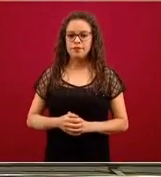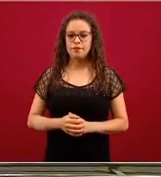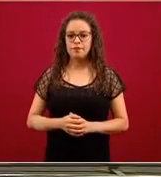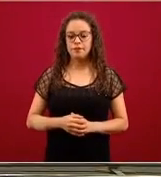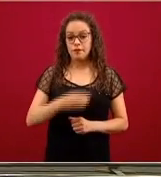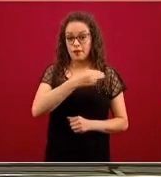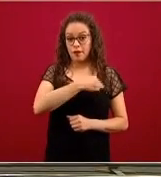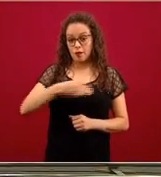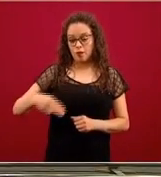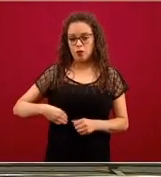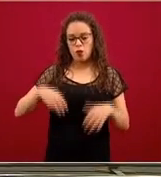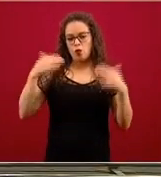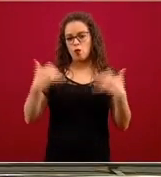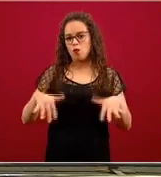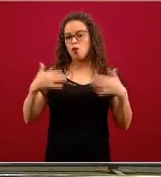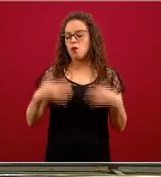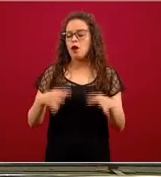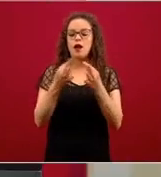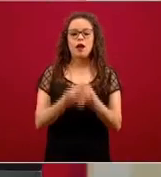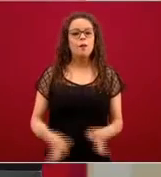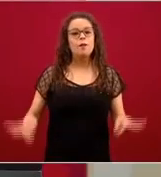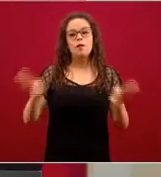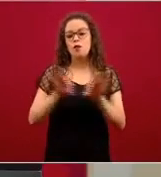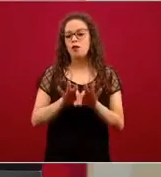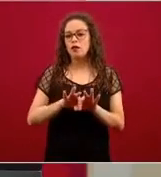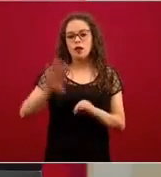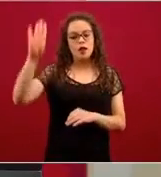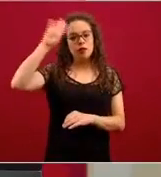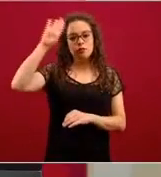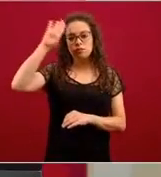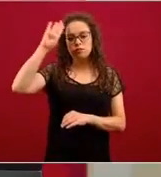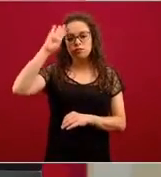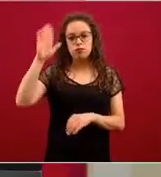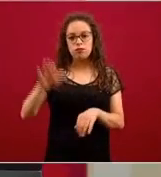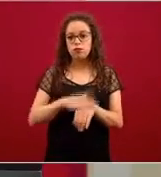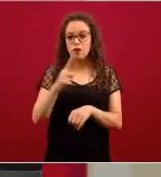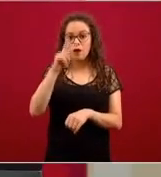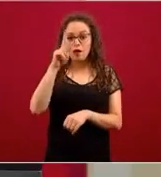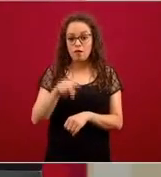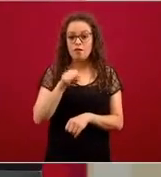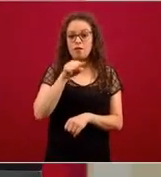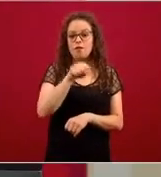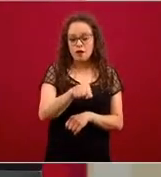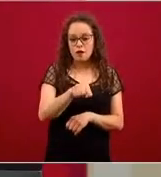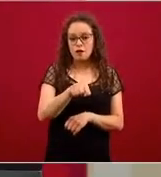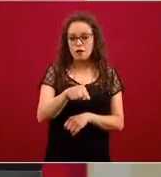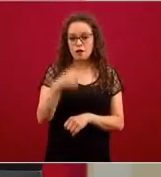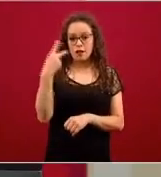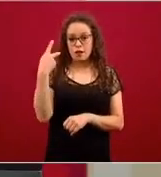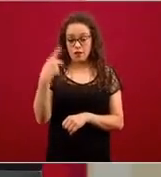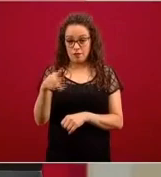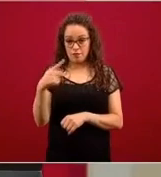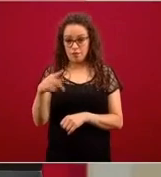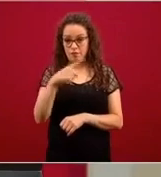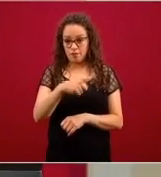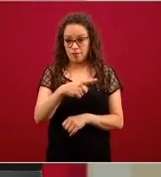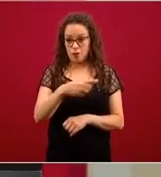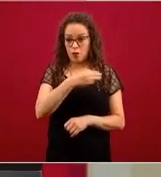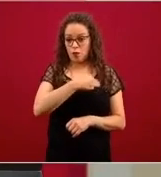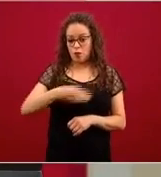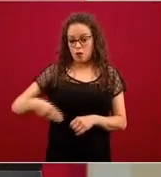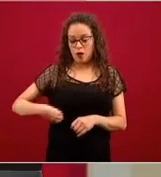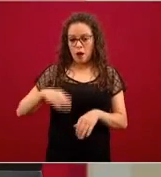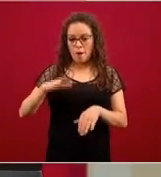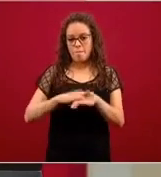repeatedly about the role of state-level governments and federal authorities in the control of this pandemic, but the